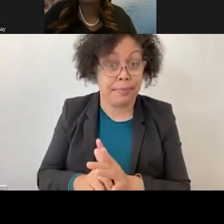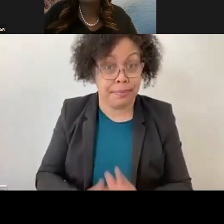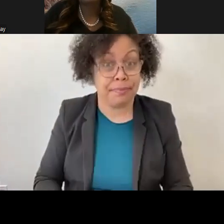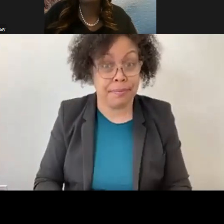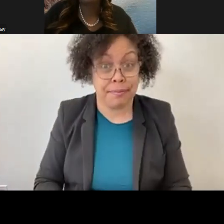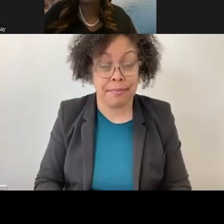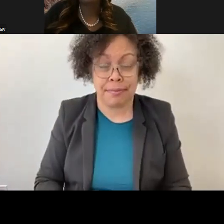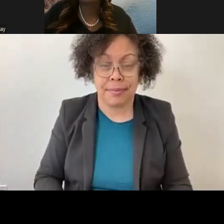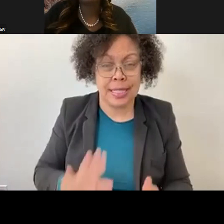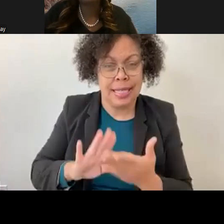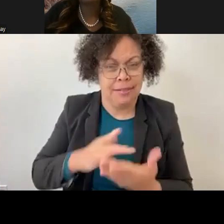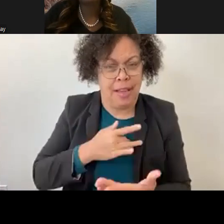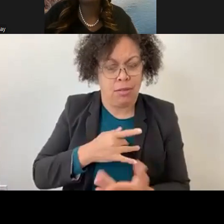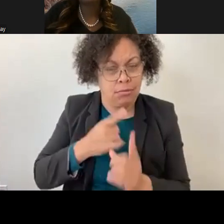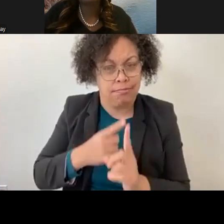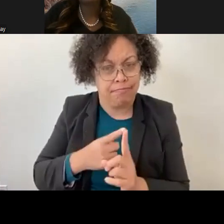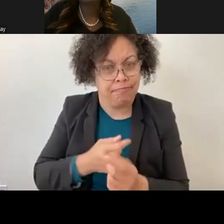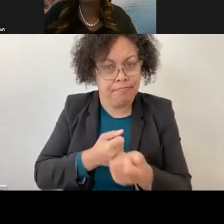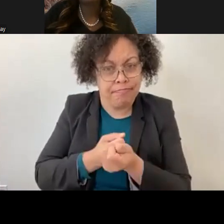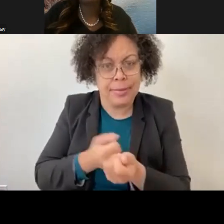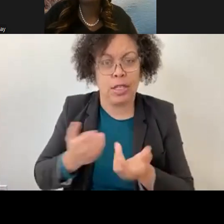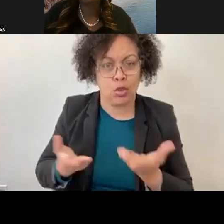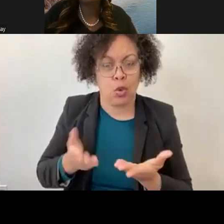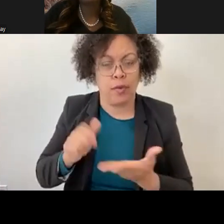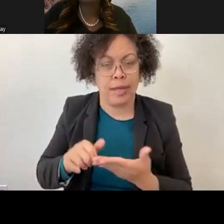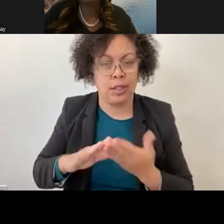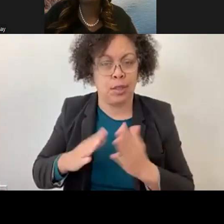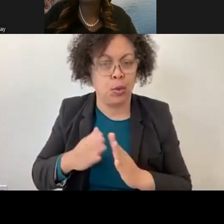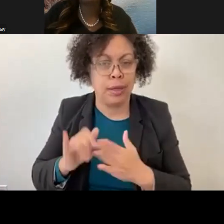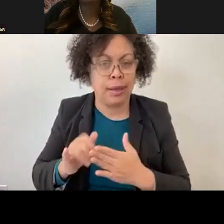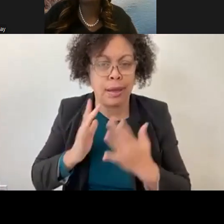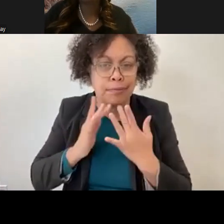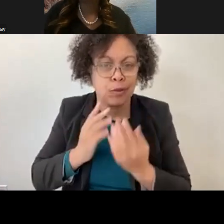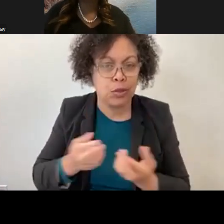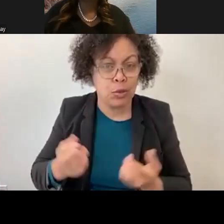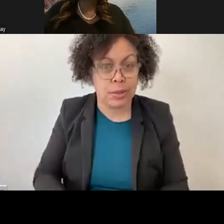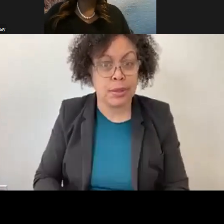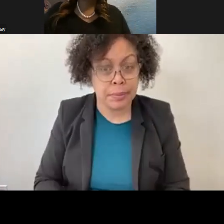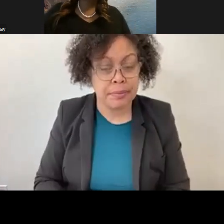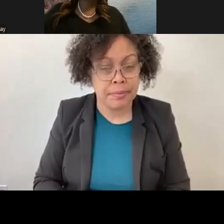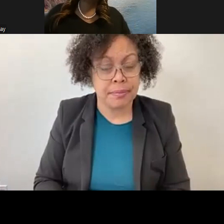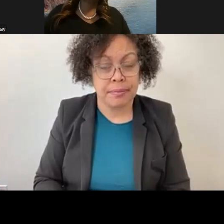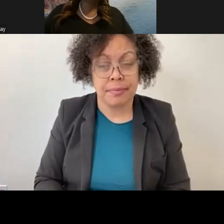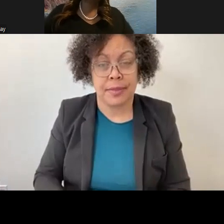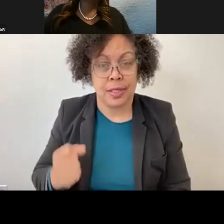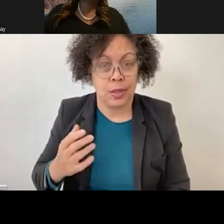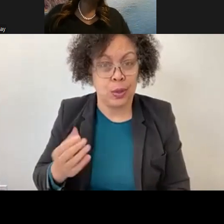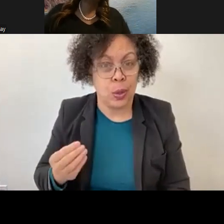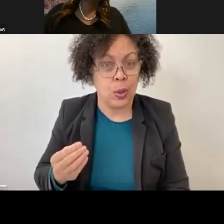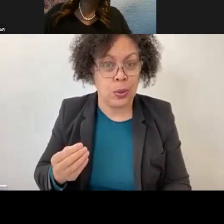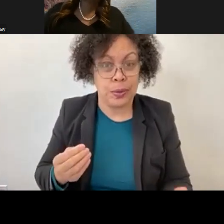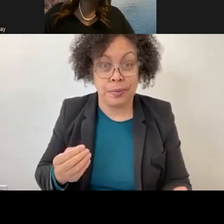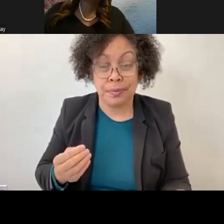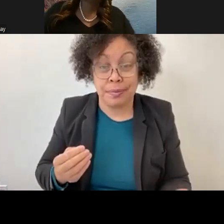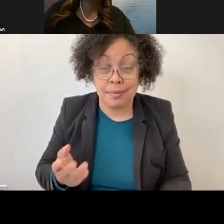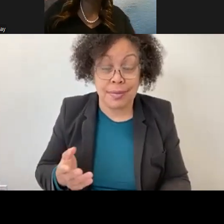his mission to serve this underserved community. And so having, really